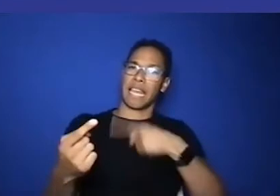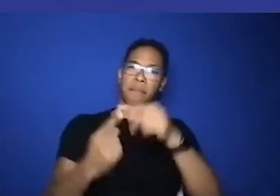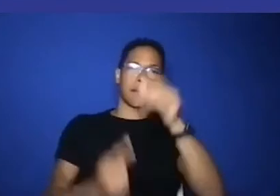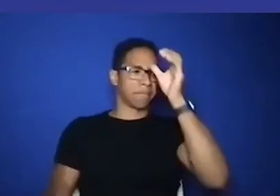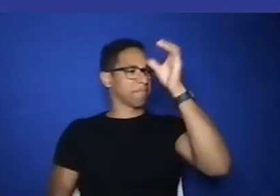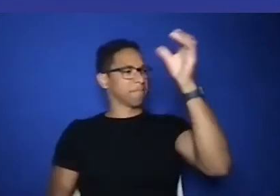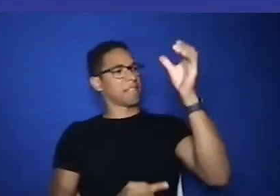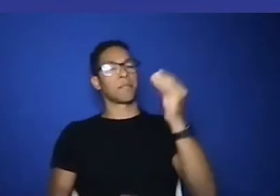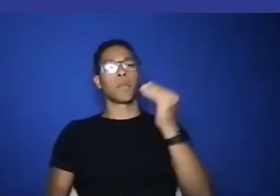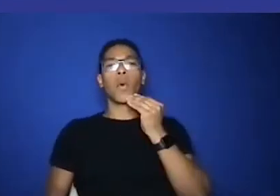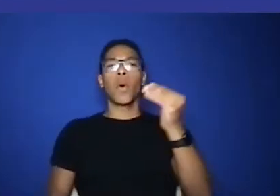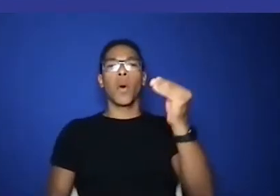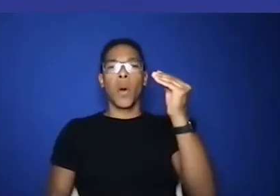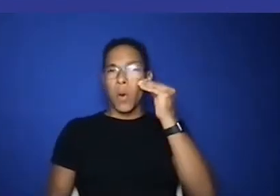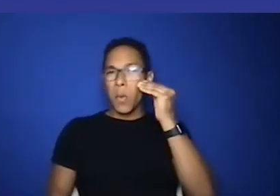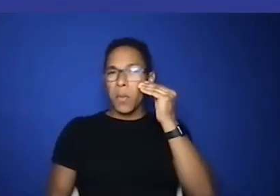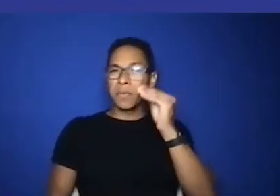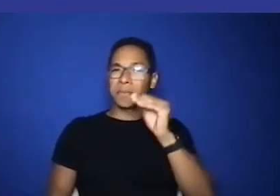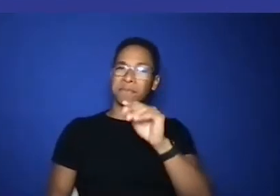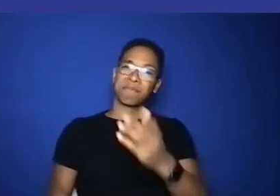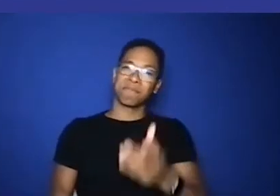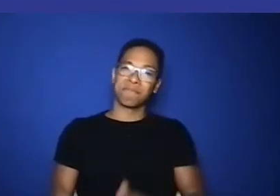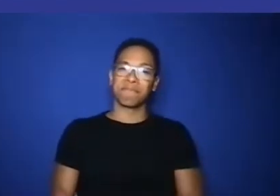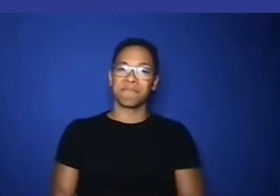archive as well.